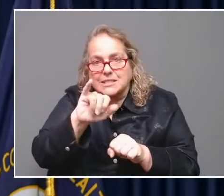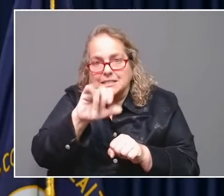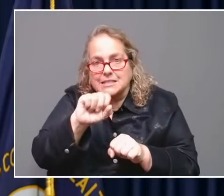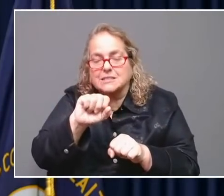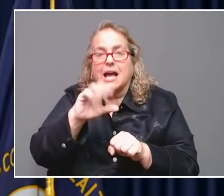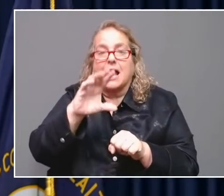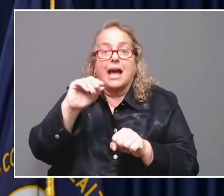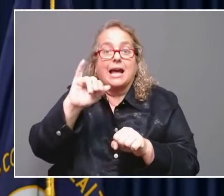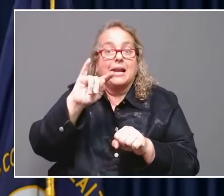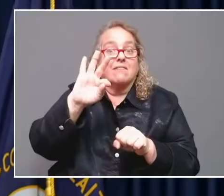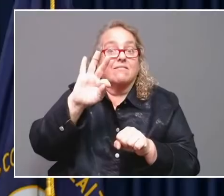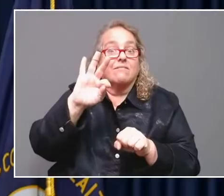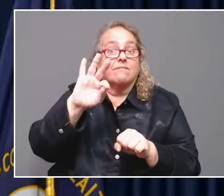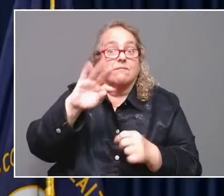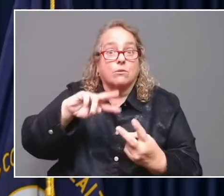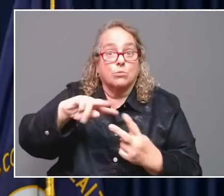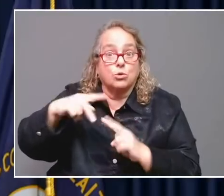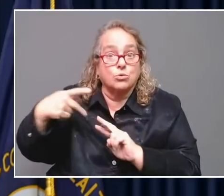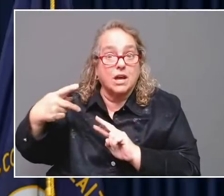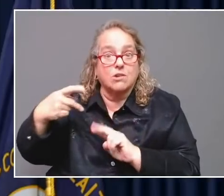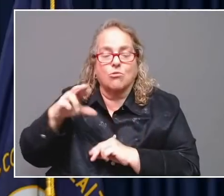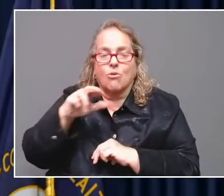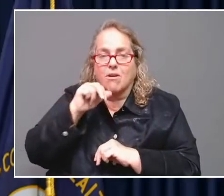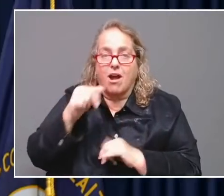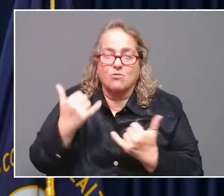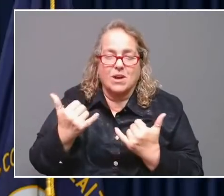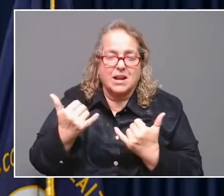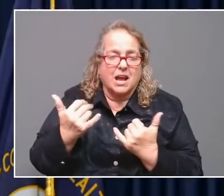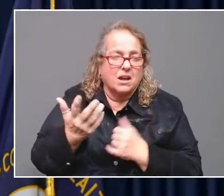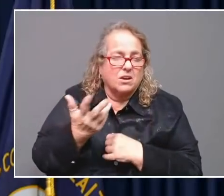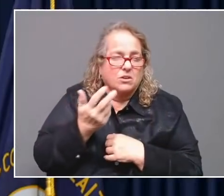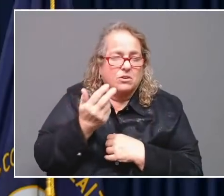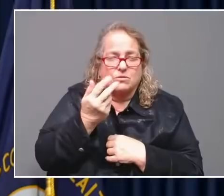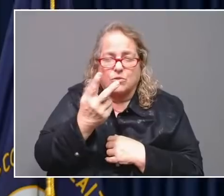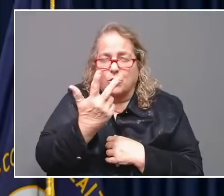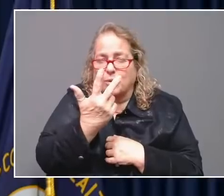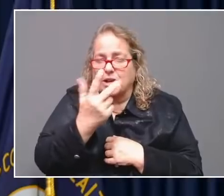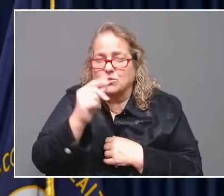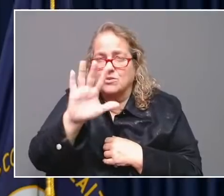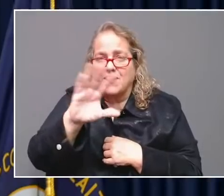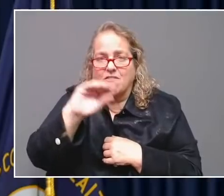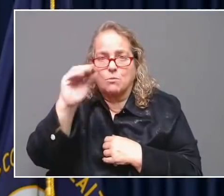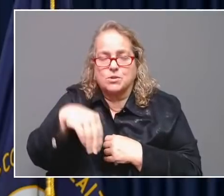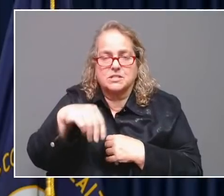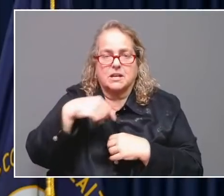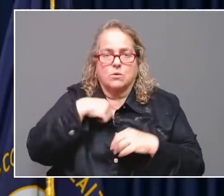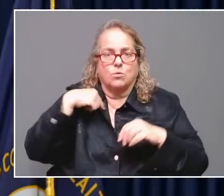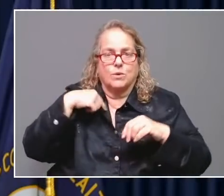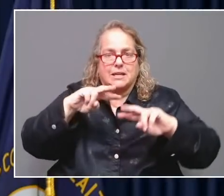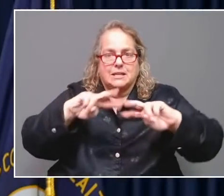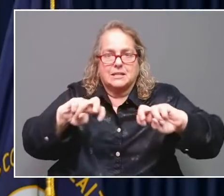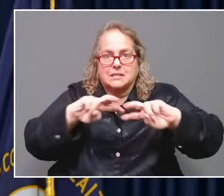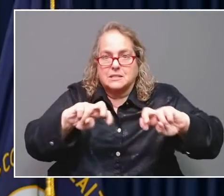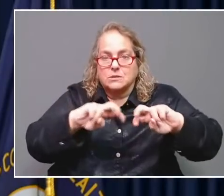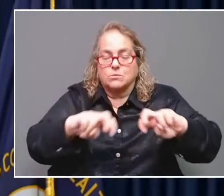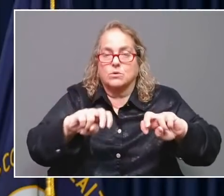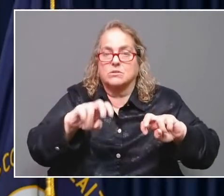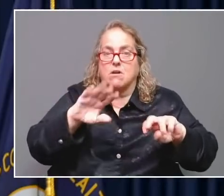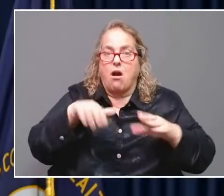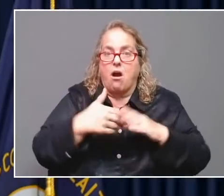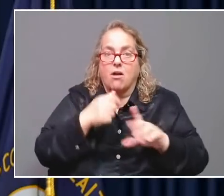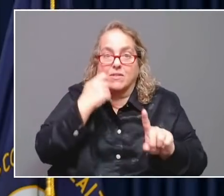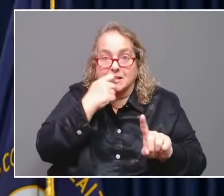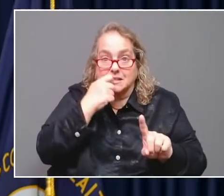would say about right now, it's a few percent, somewhere between 3 to 5% of the specimens we sequence in Kentucky on a regular